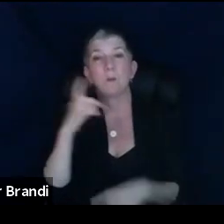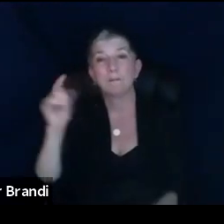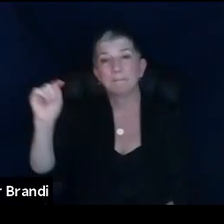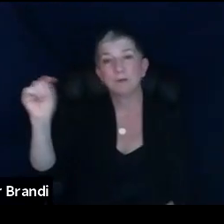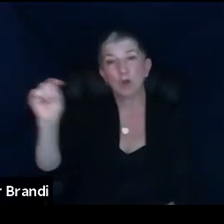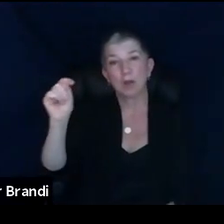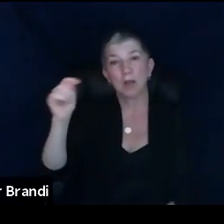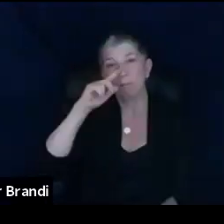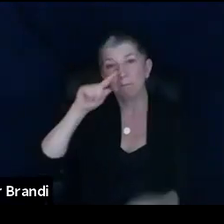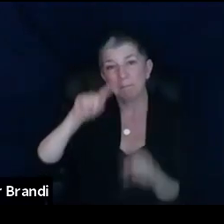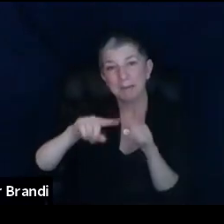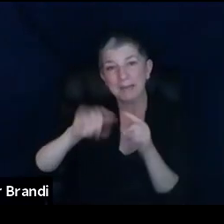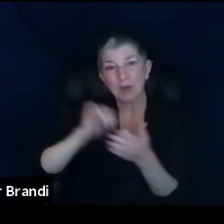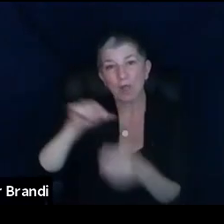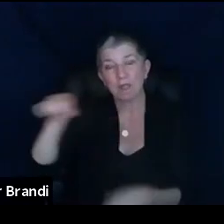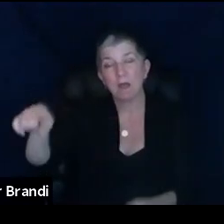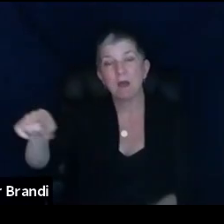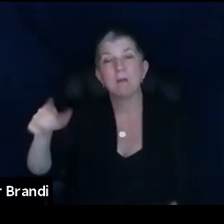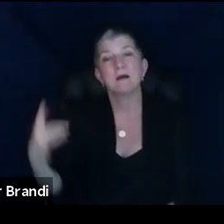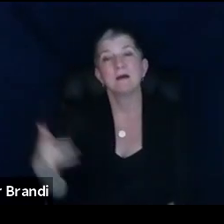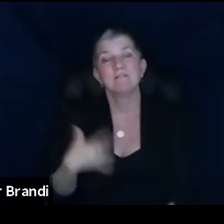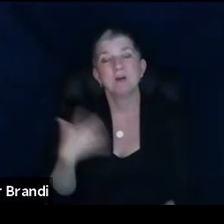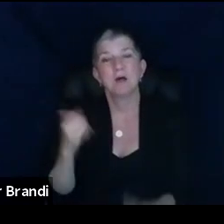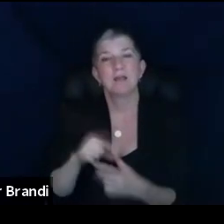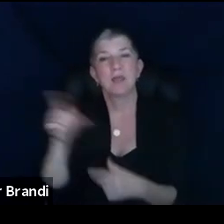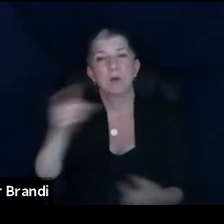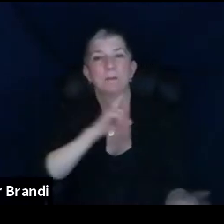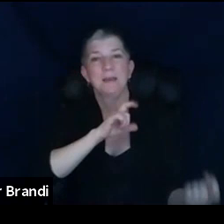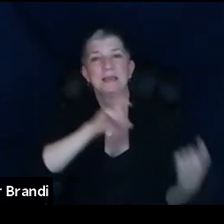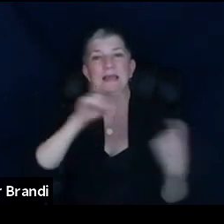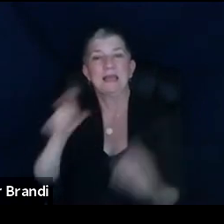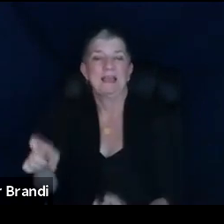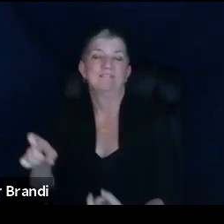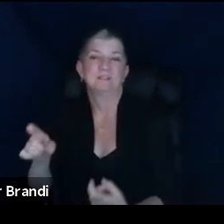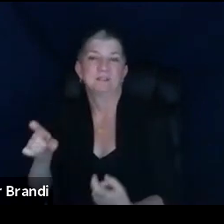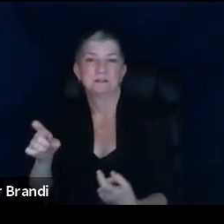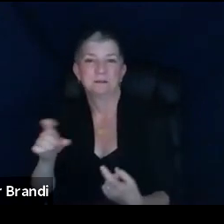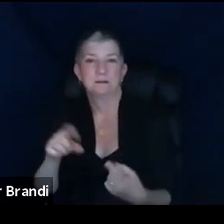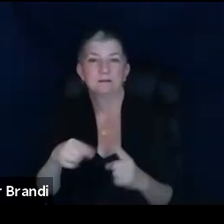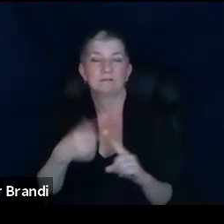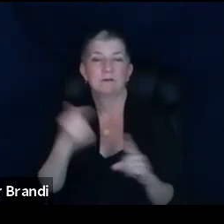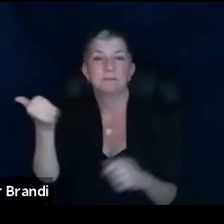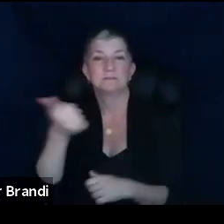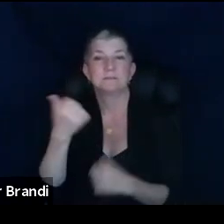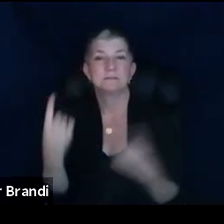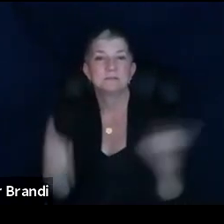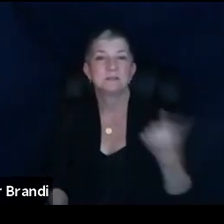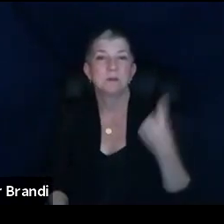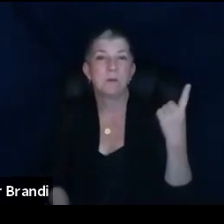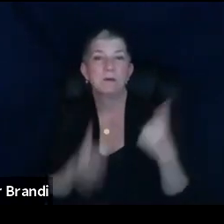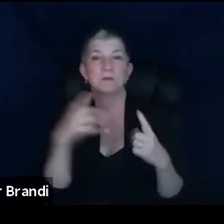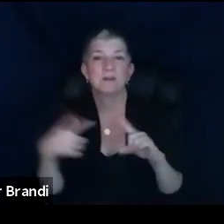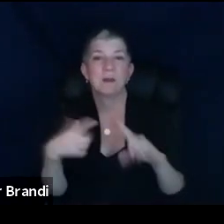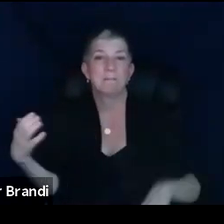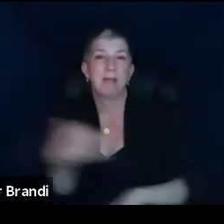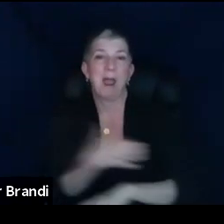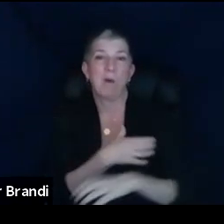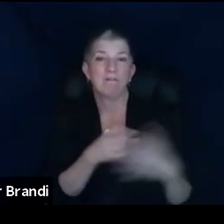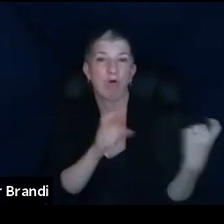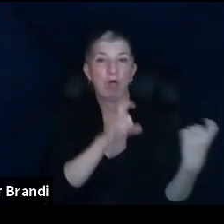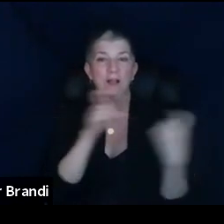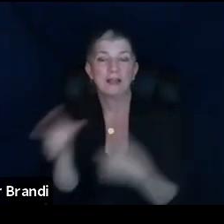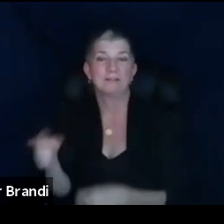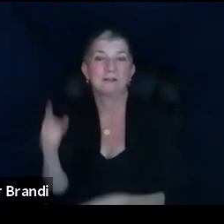them, it felt like they were being given a gift by somebody who was really, really powerful, and they